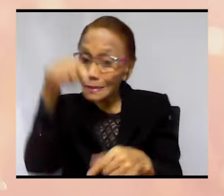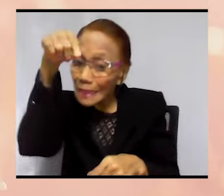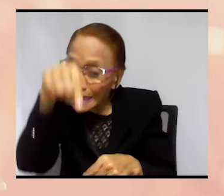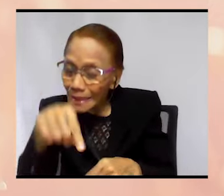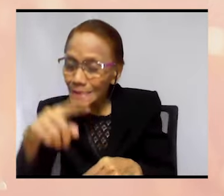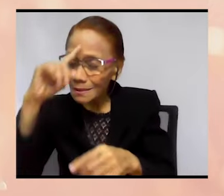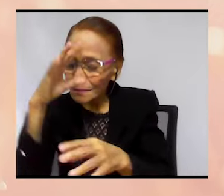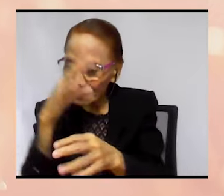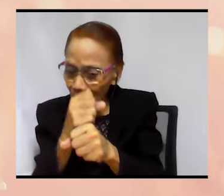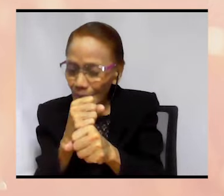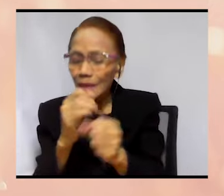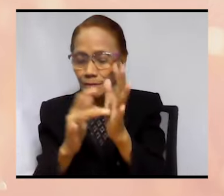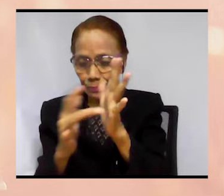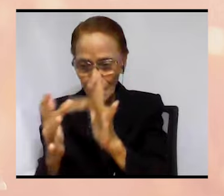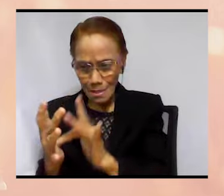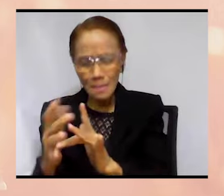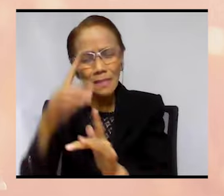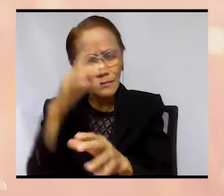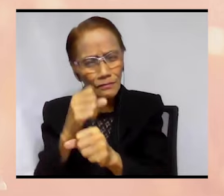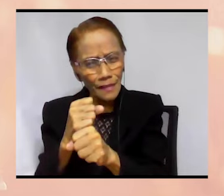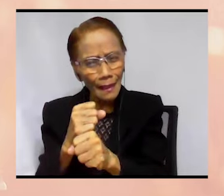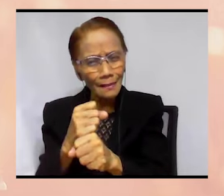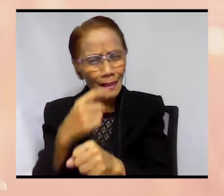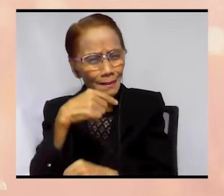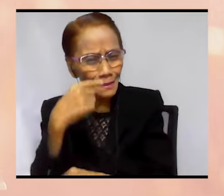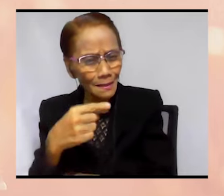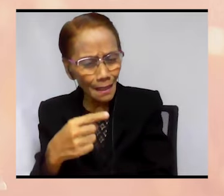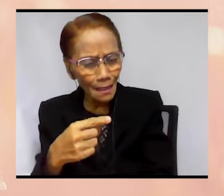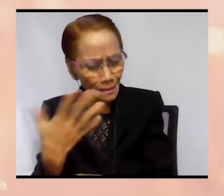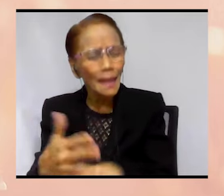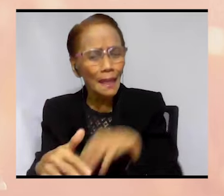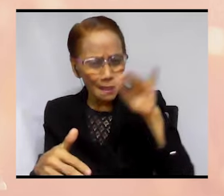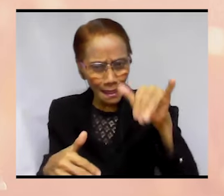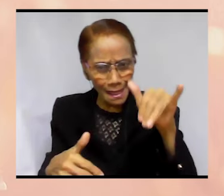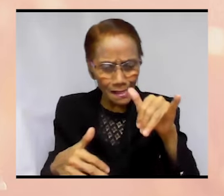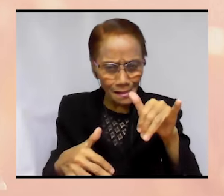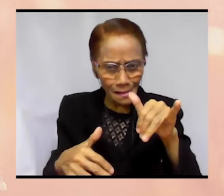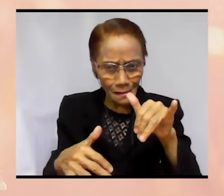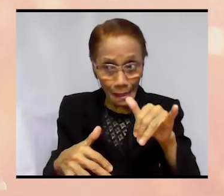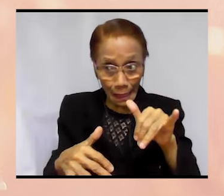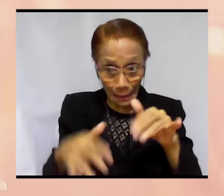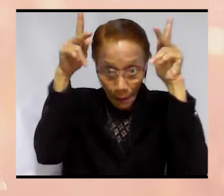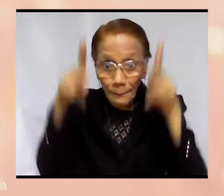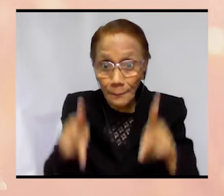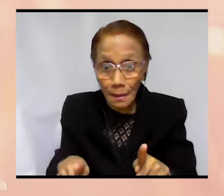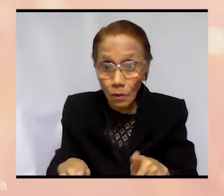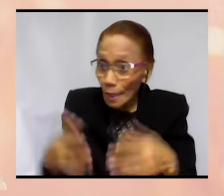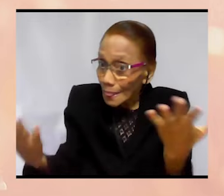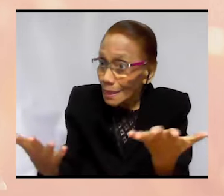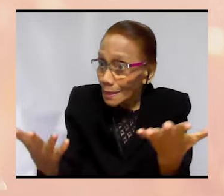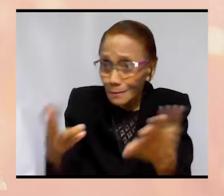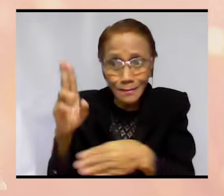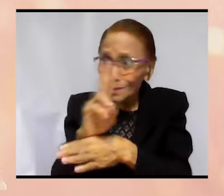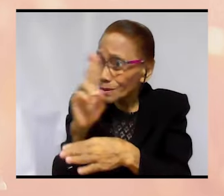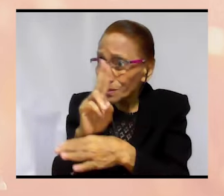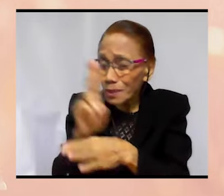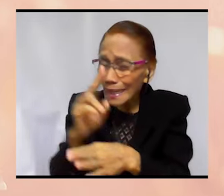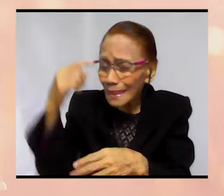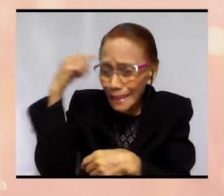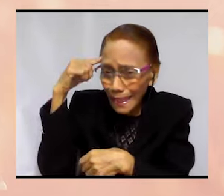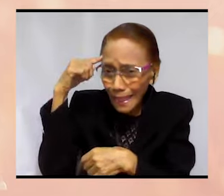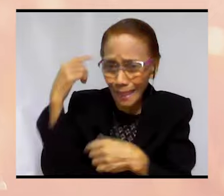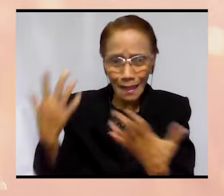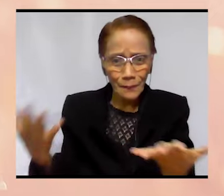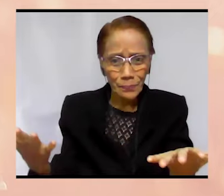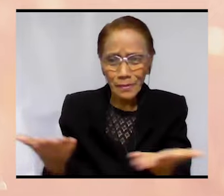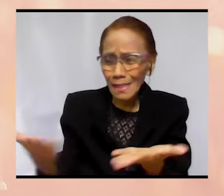Jesus. The faith that says, yes, as a human being, this is the way we usually